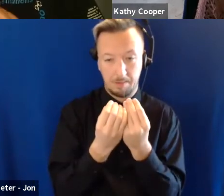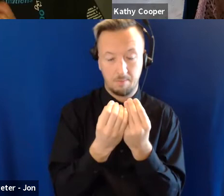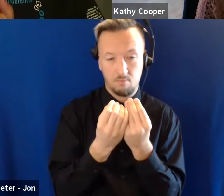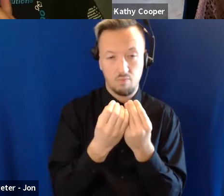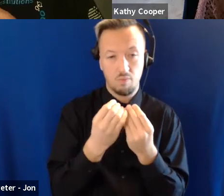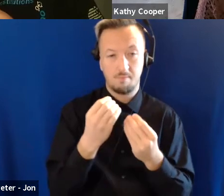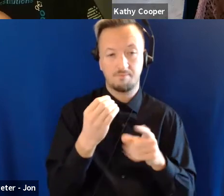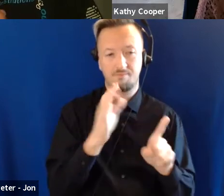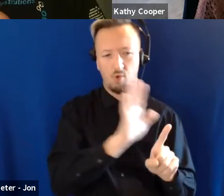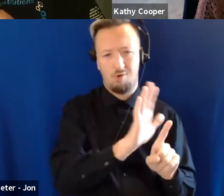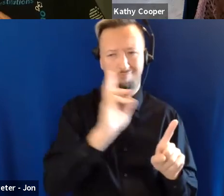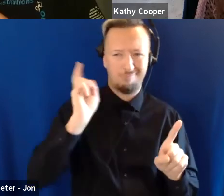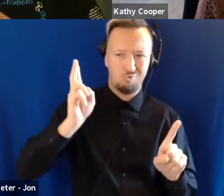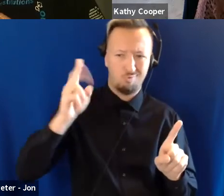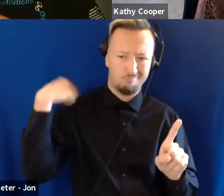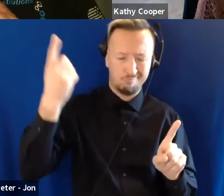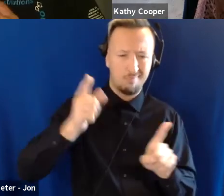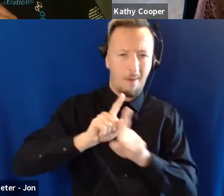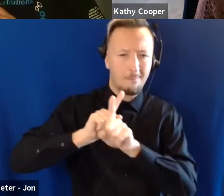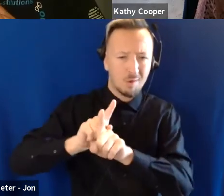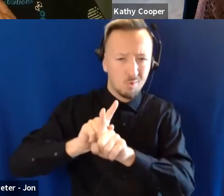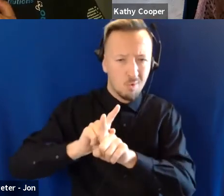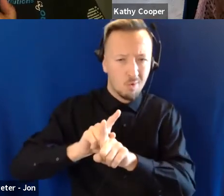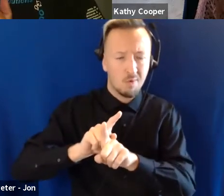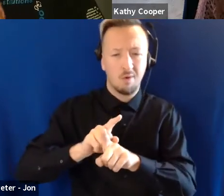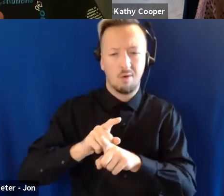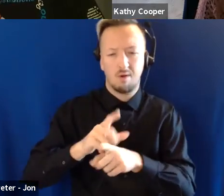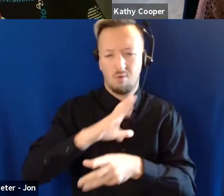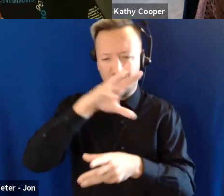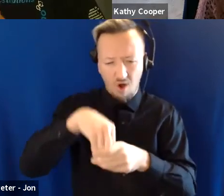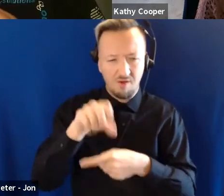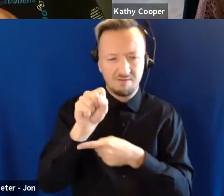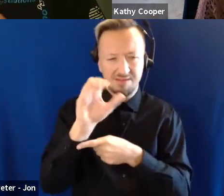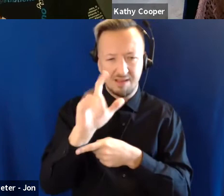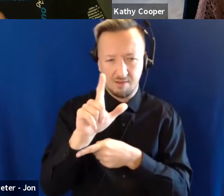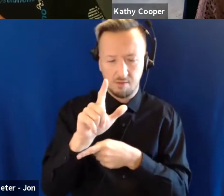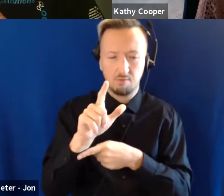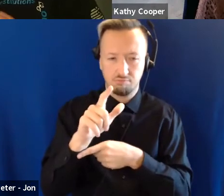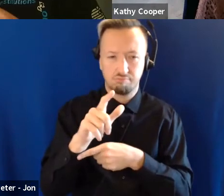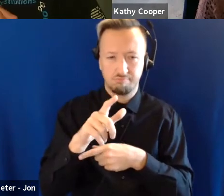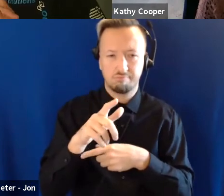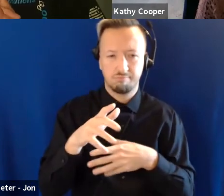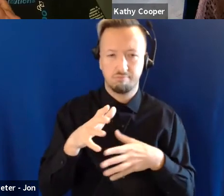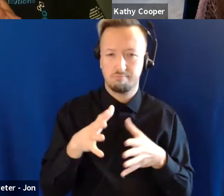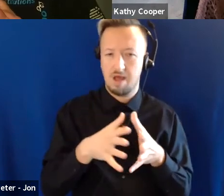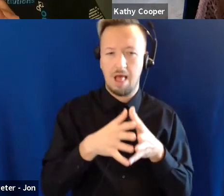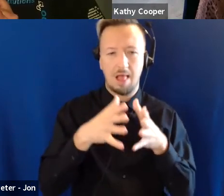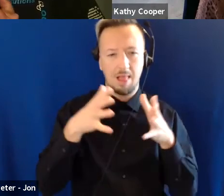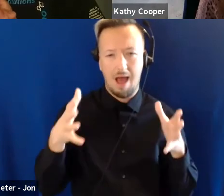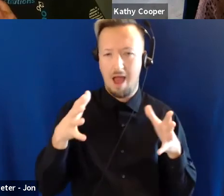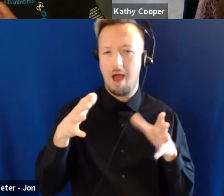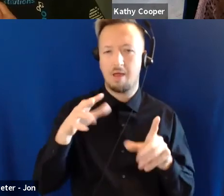of mentorship and mentoring in the SILC network has a lot of perspectives and a lot